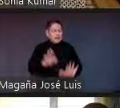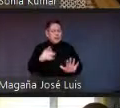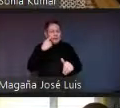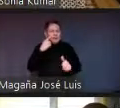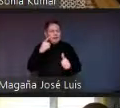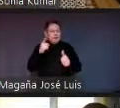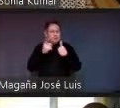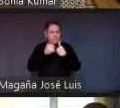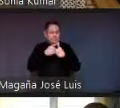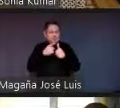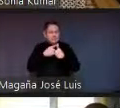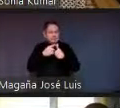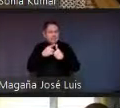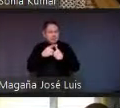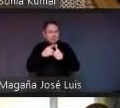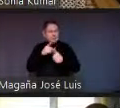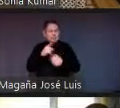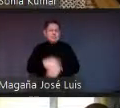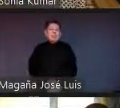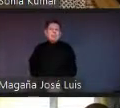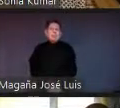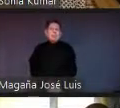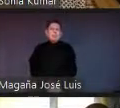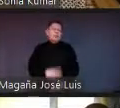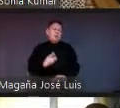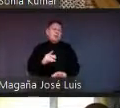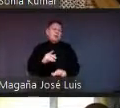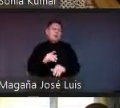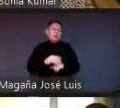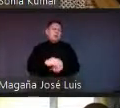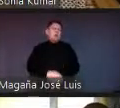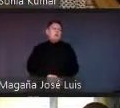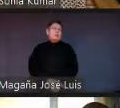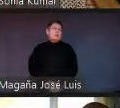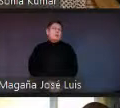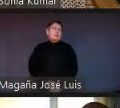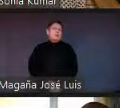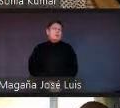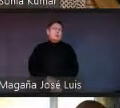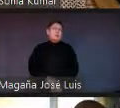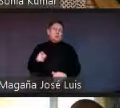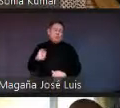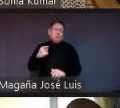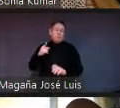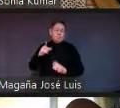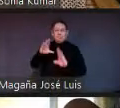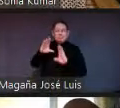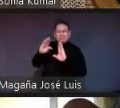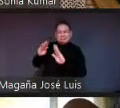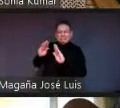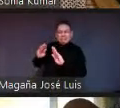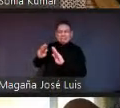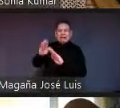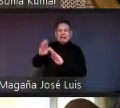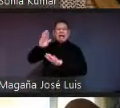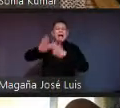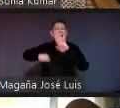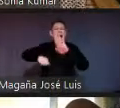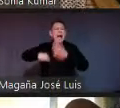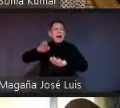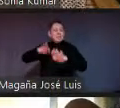deemed around the problem around competencies themselves. Some would argue that the word